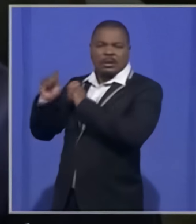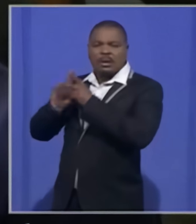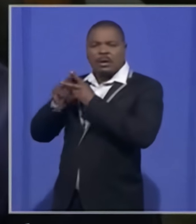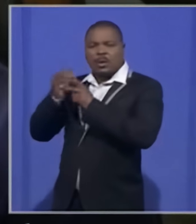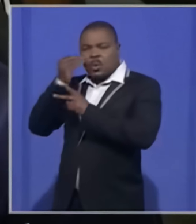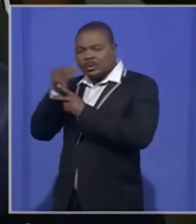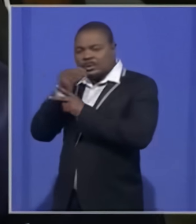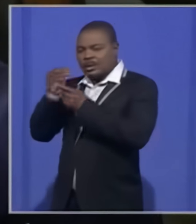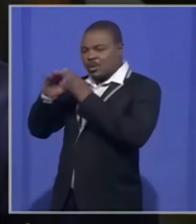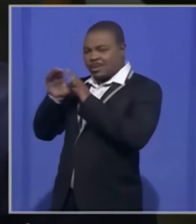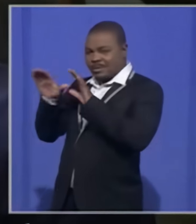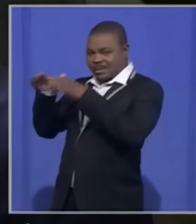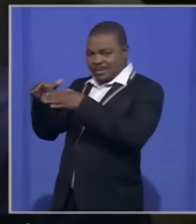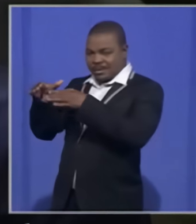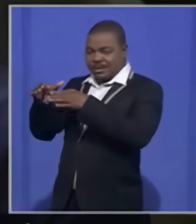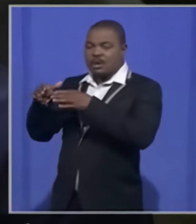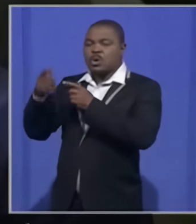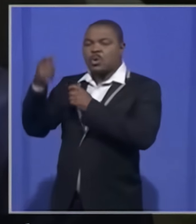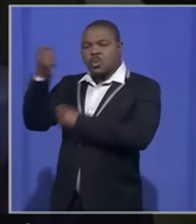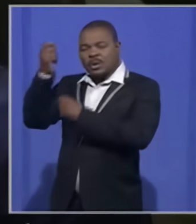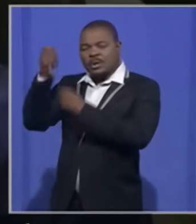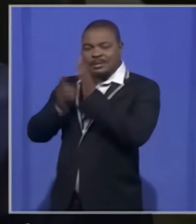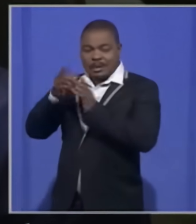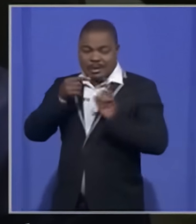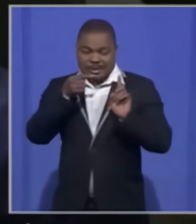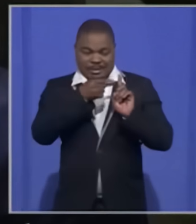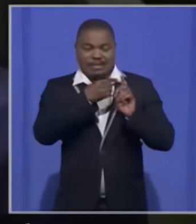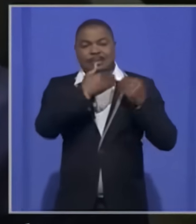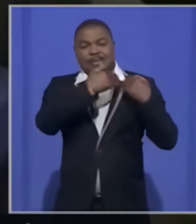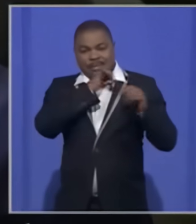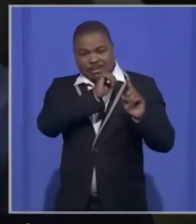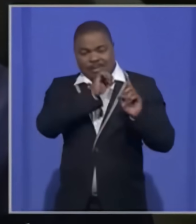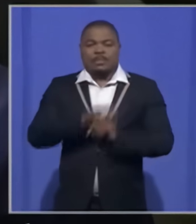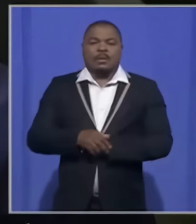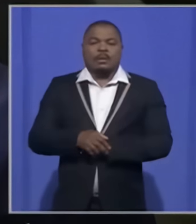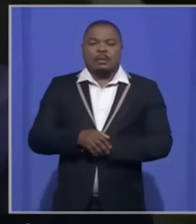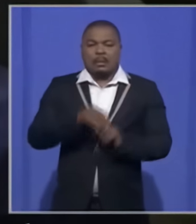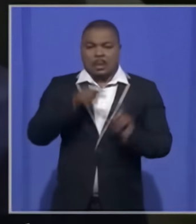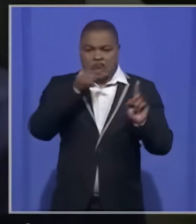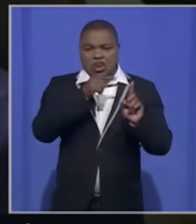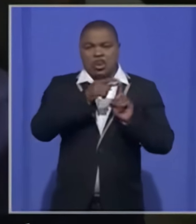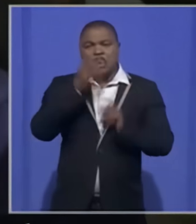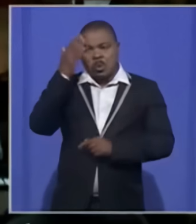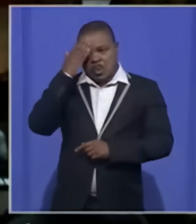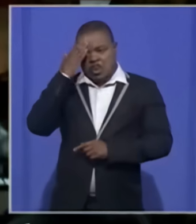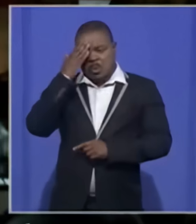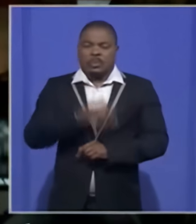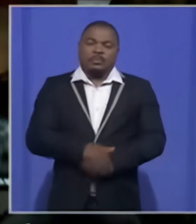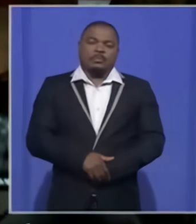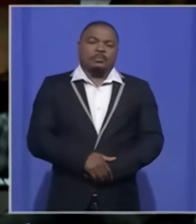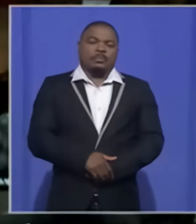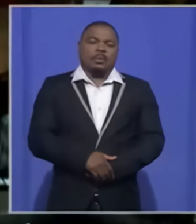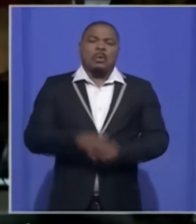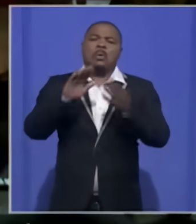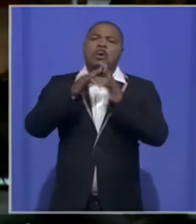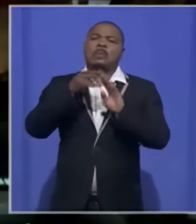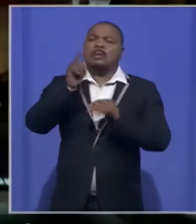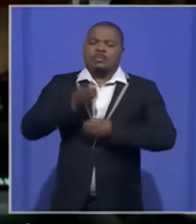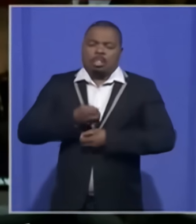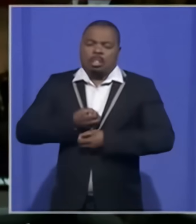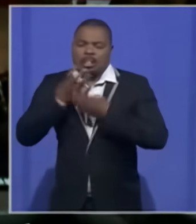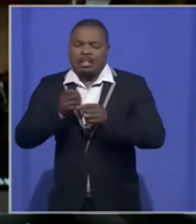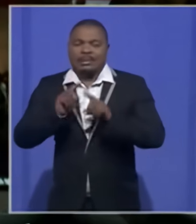Khoisans, rural development and so on. So it's a matter that is facing him directly. Maikutlo a baahi a tla fumanwa ka